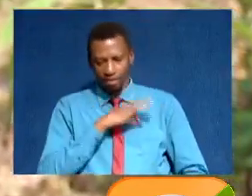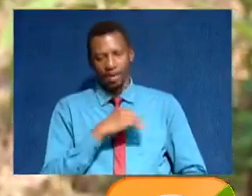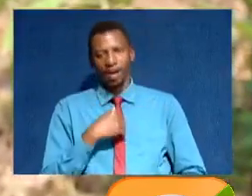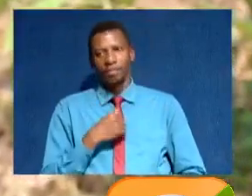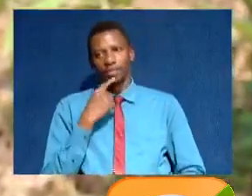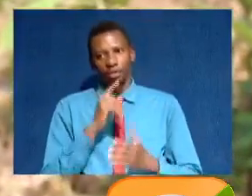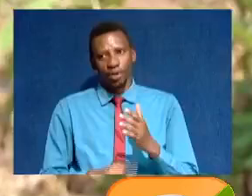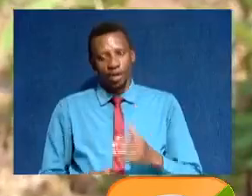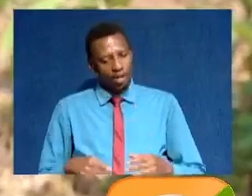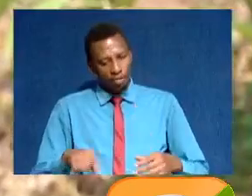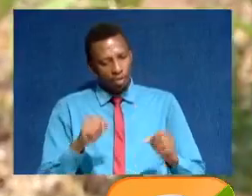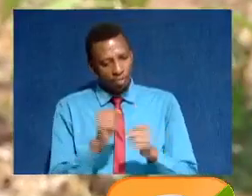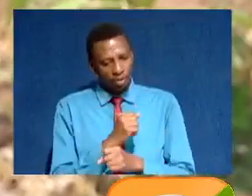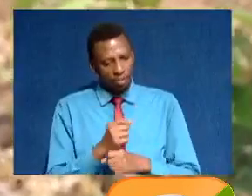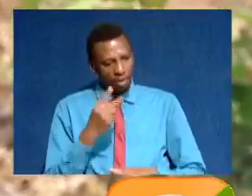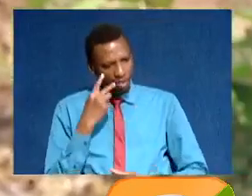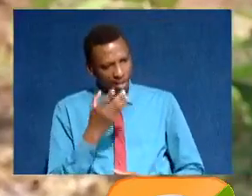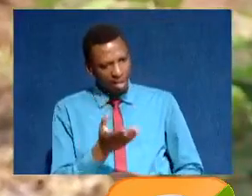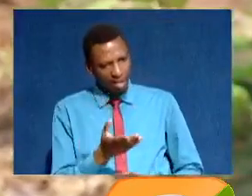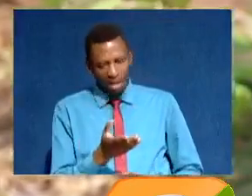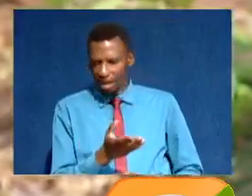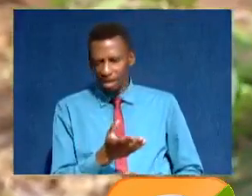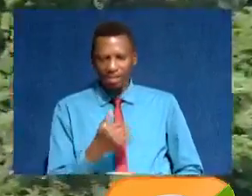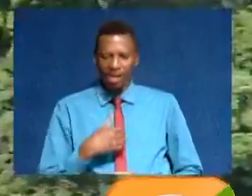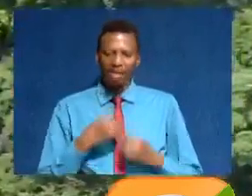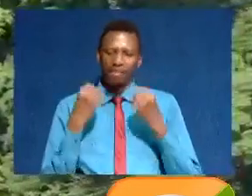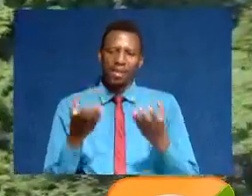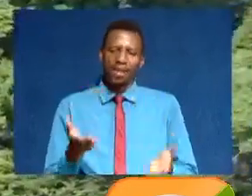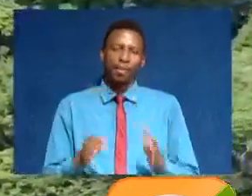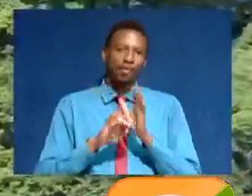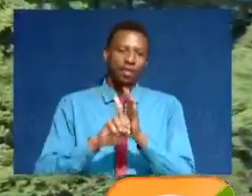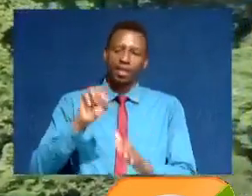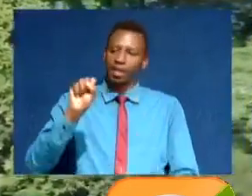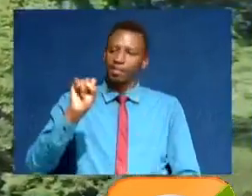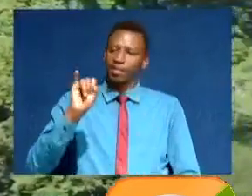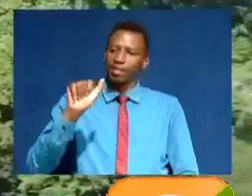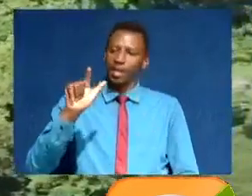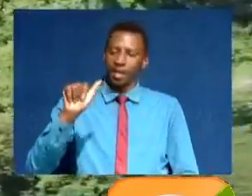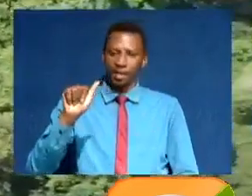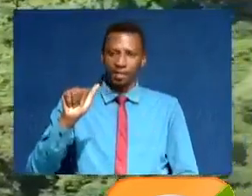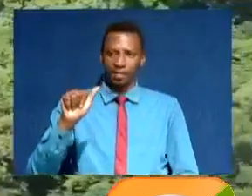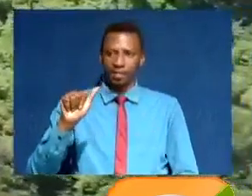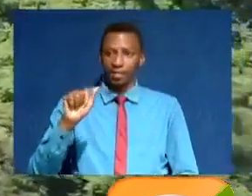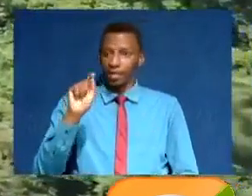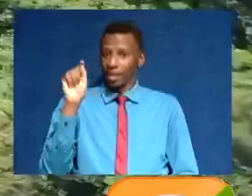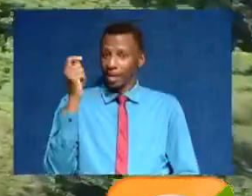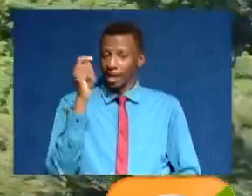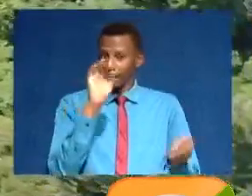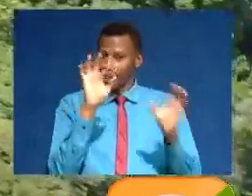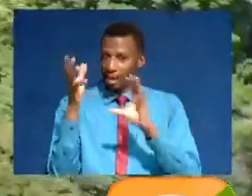hata hizi hatuwezi chukua misiola sijui nini. Hizo tuko nazo mingi. Kenya's tree cover stands